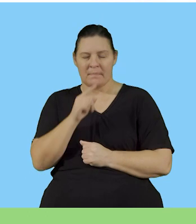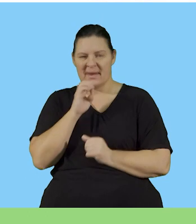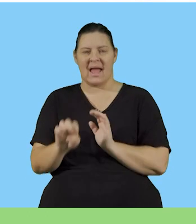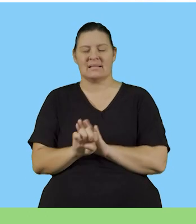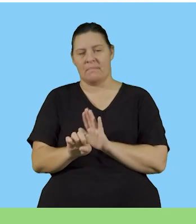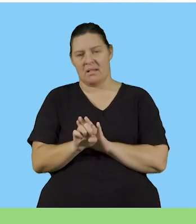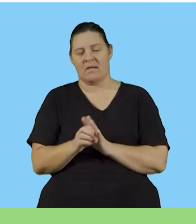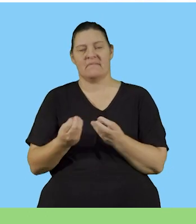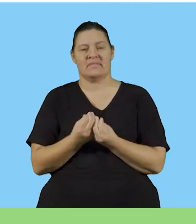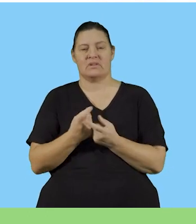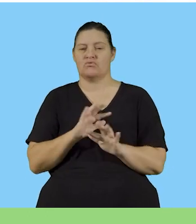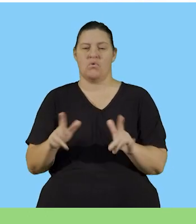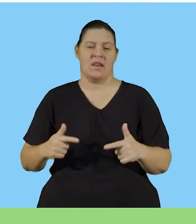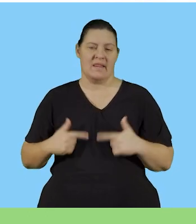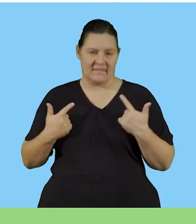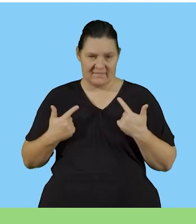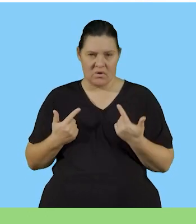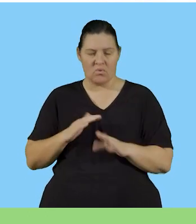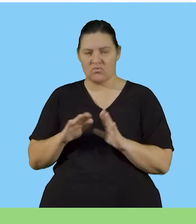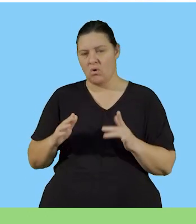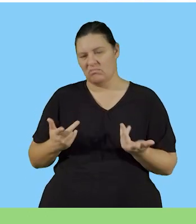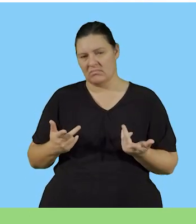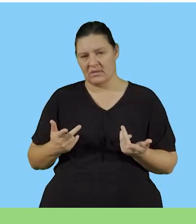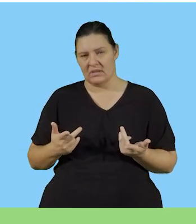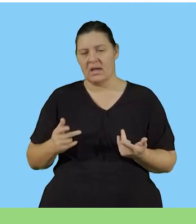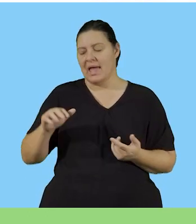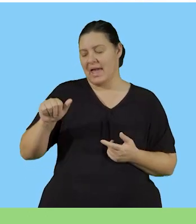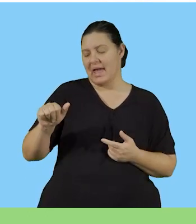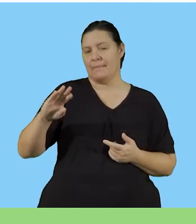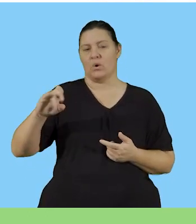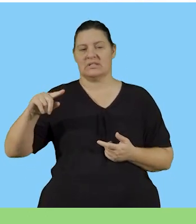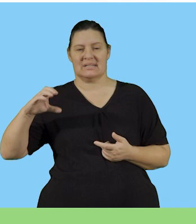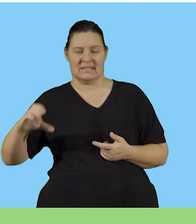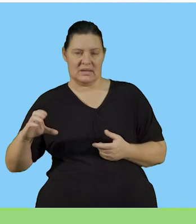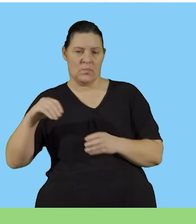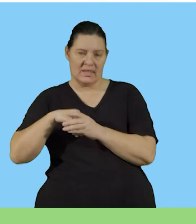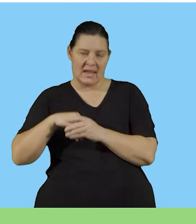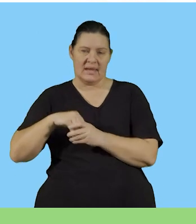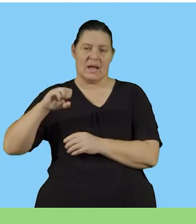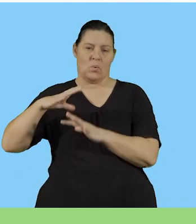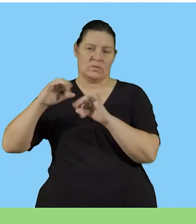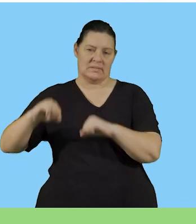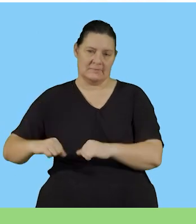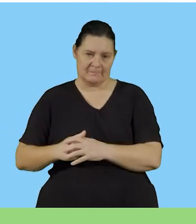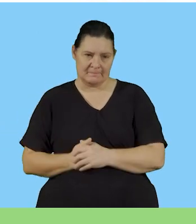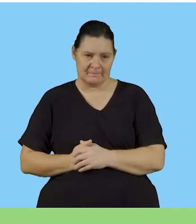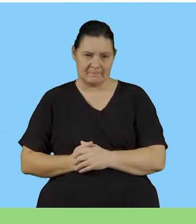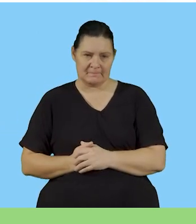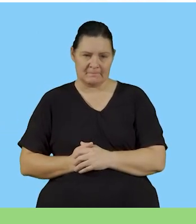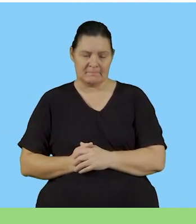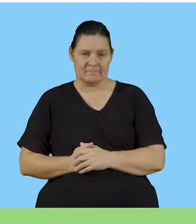are the examples of things that are not living or are non-living or are abiotic in the ecosystem.